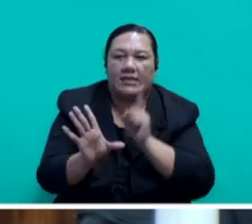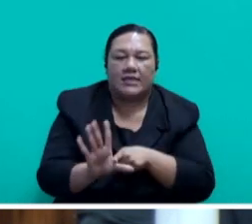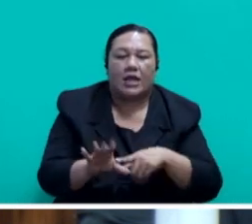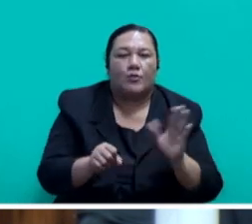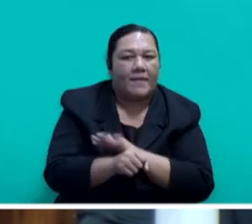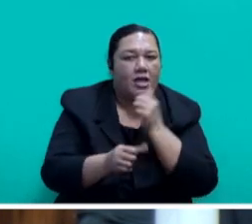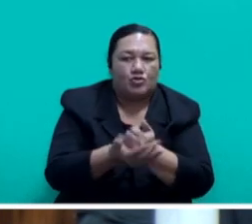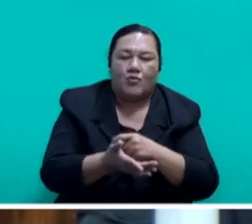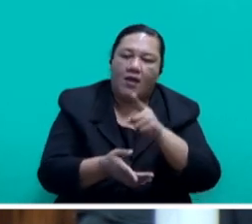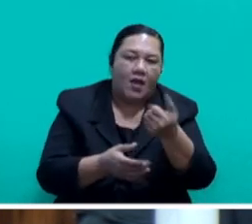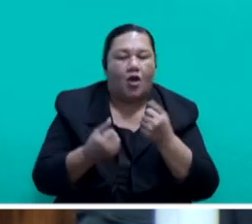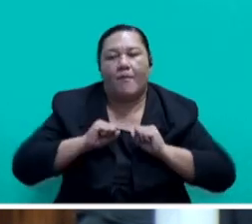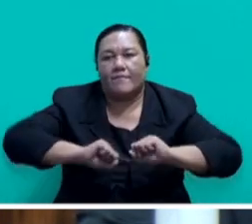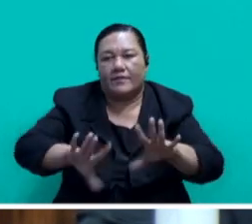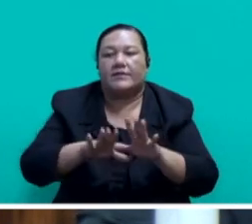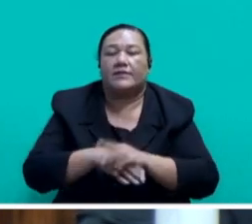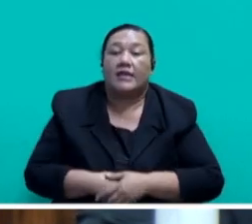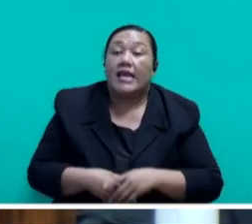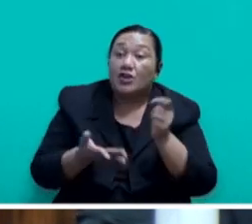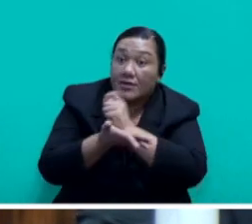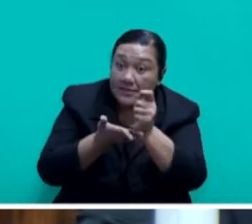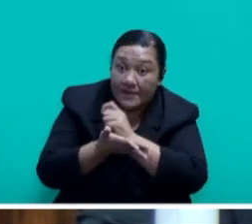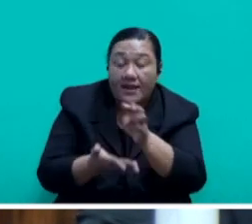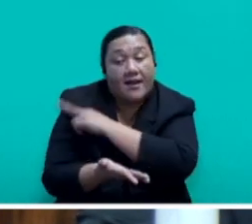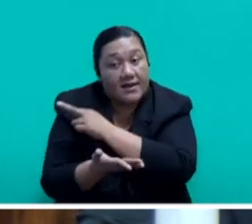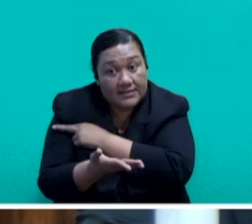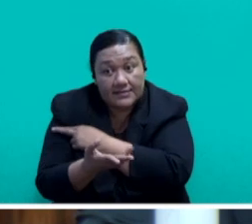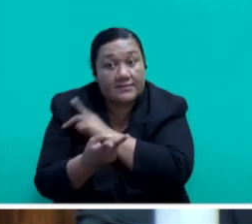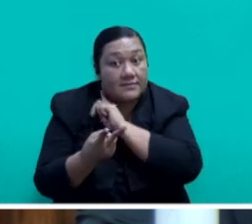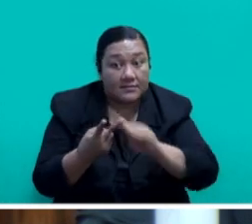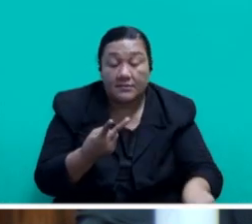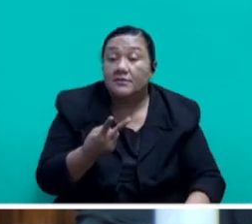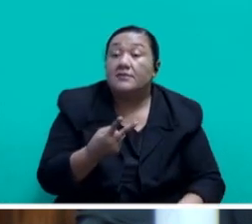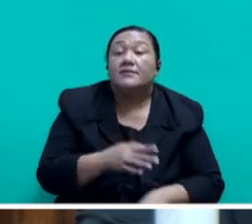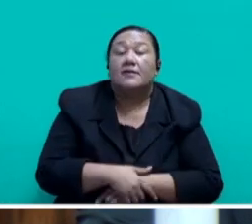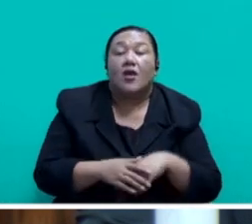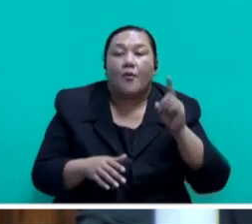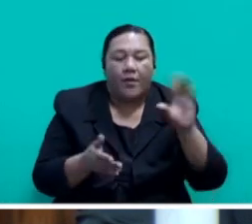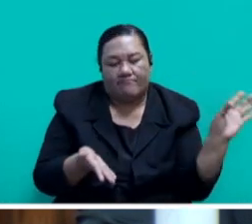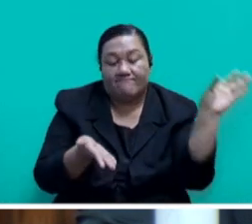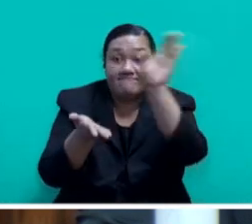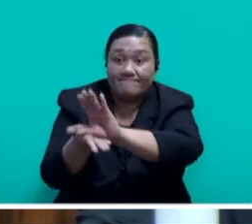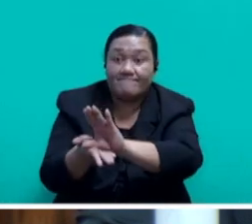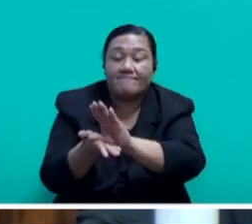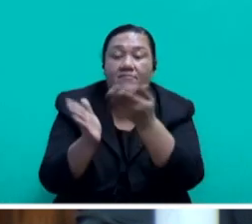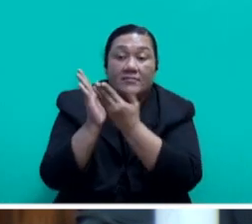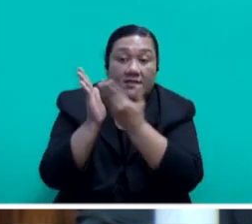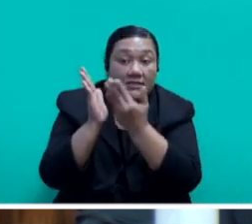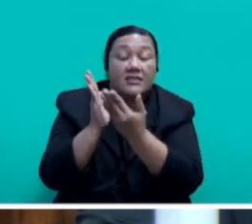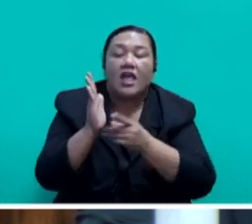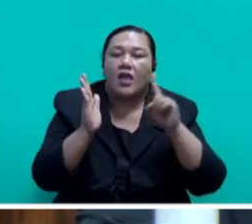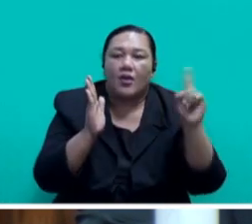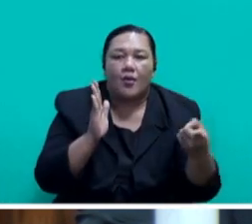pursuit of accountability and transparency, Mr. Speaker, sir, we have been allocated budgetary support for dedicated